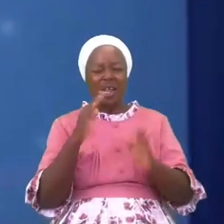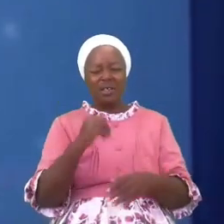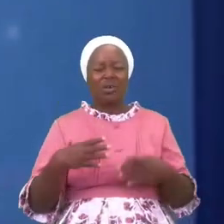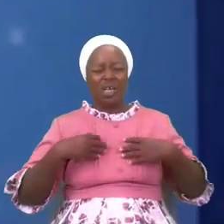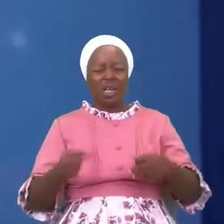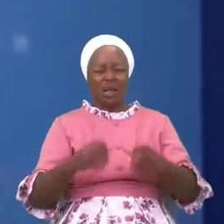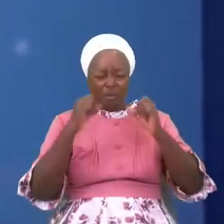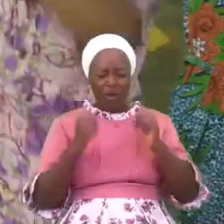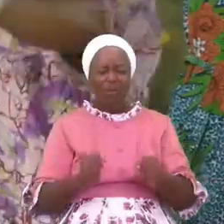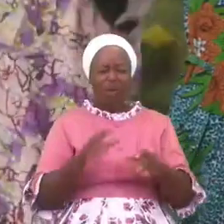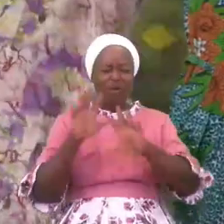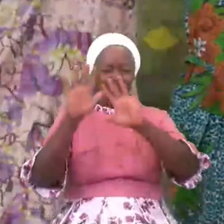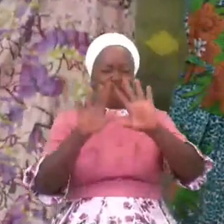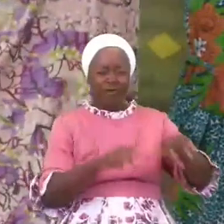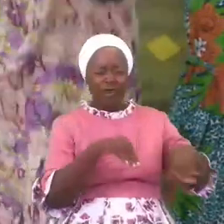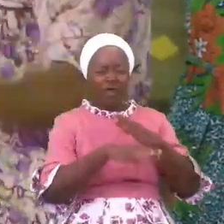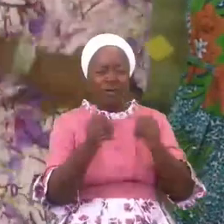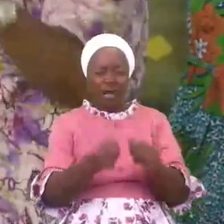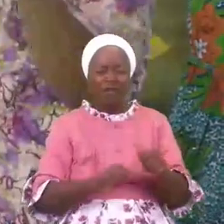in Jesus' name.